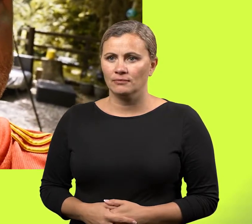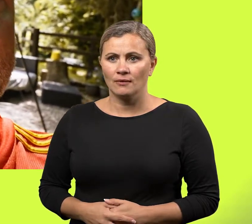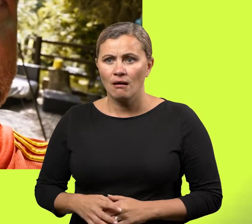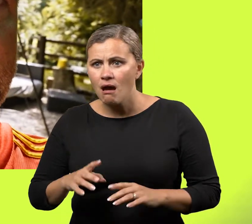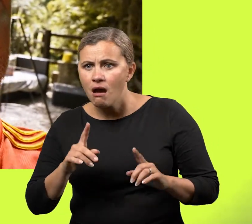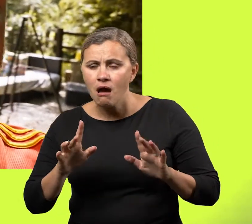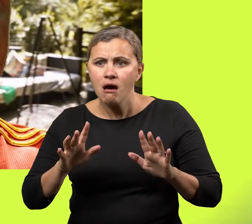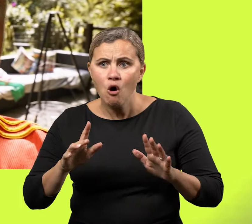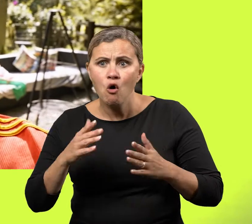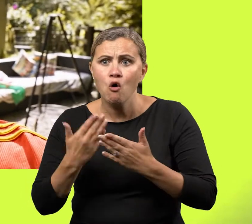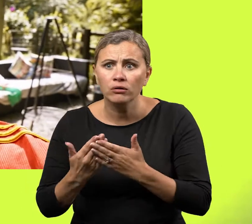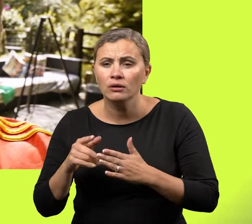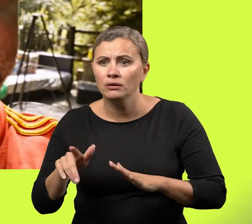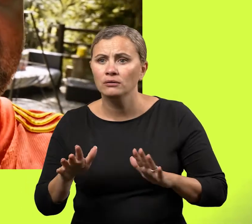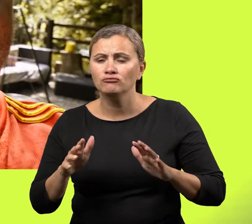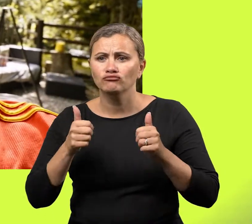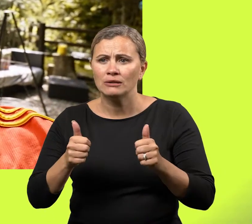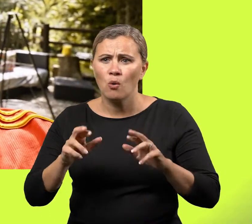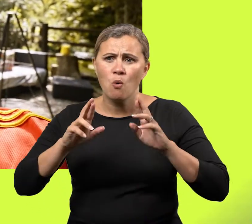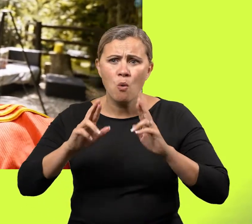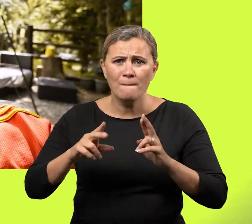Oh, hang on, it's on.